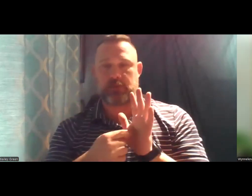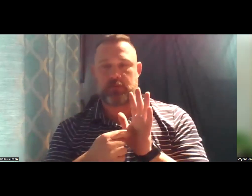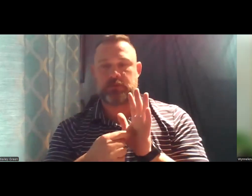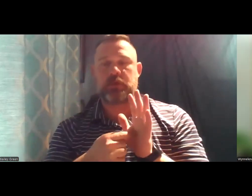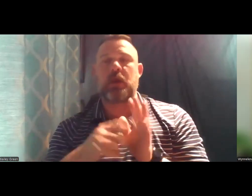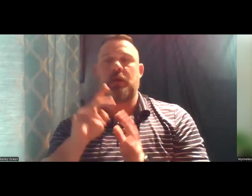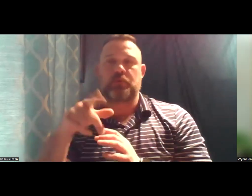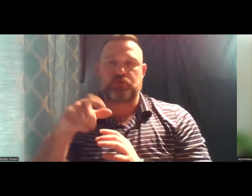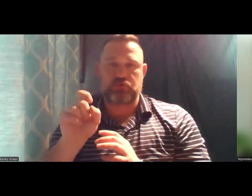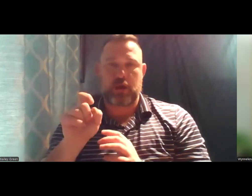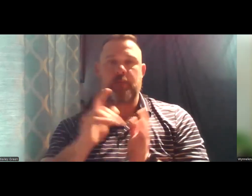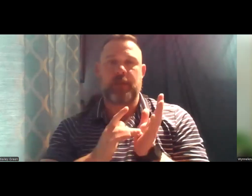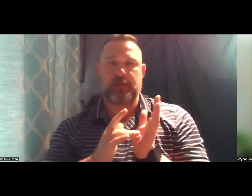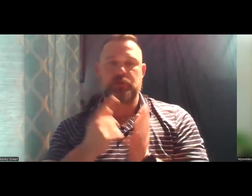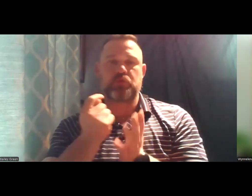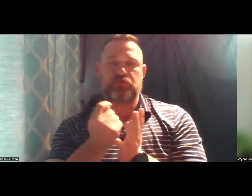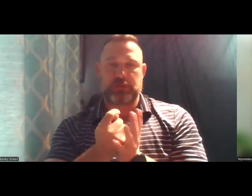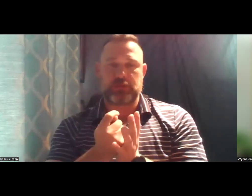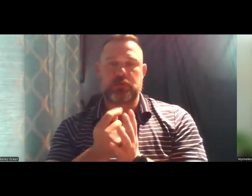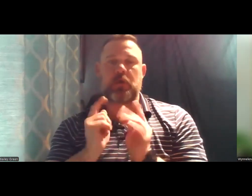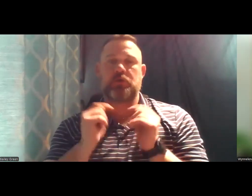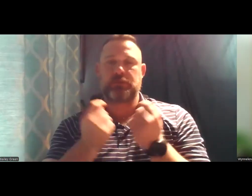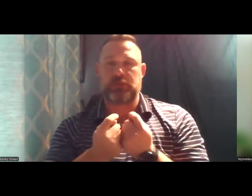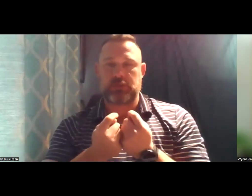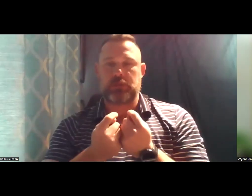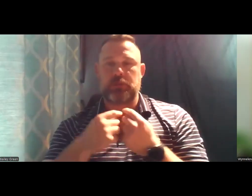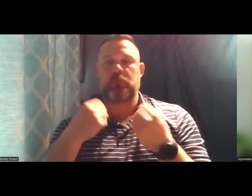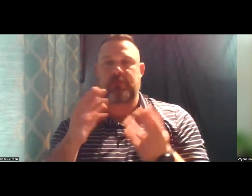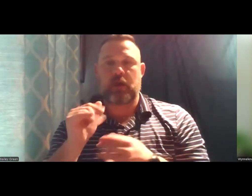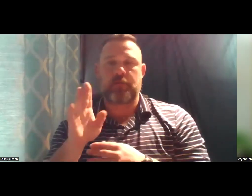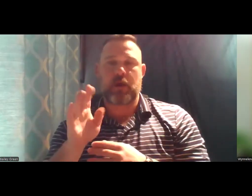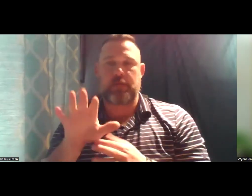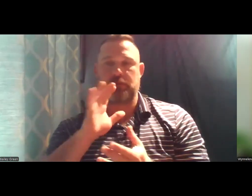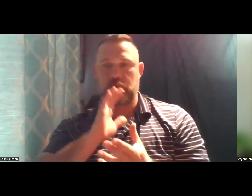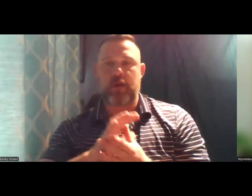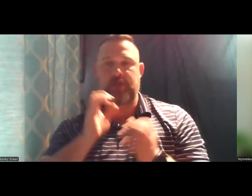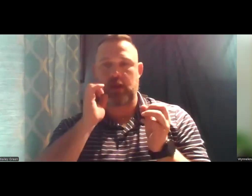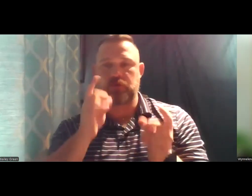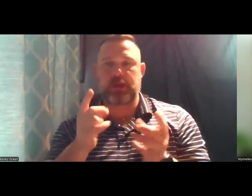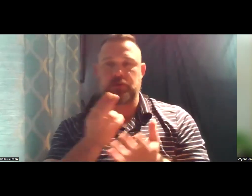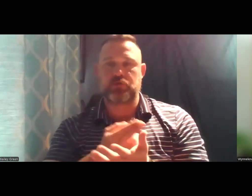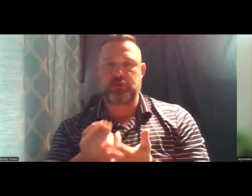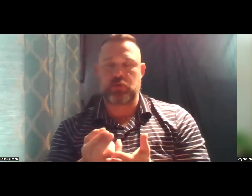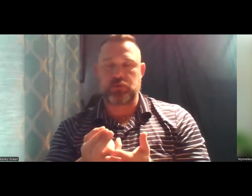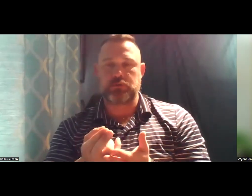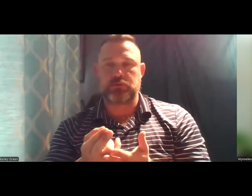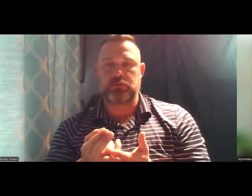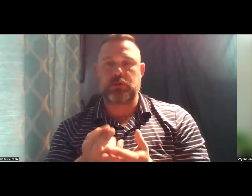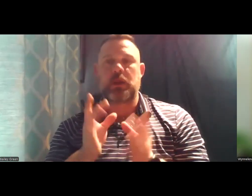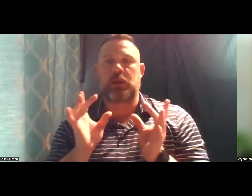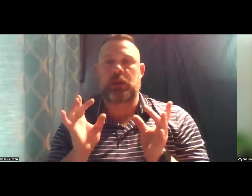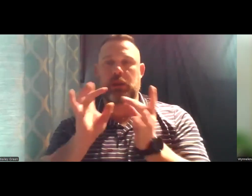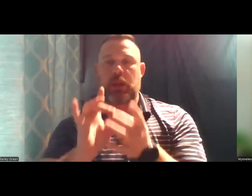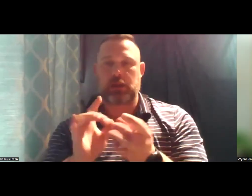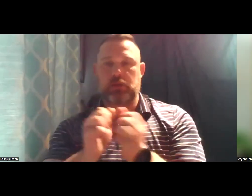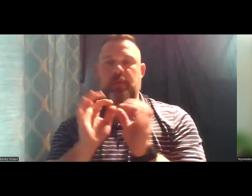prescribed medication to treat his symptoms. Our team also provided Bob and his wife with education and resources and connected him with